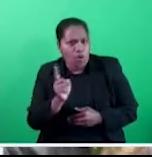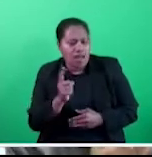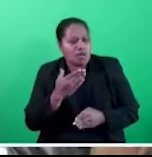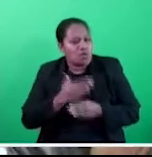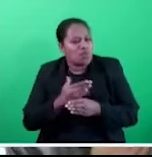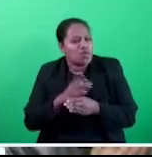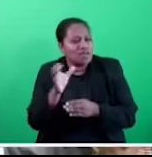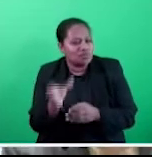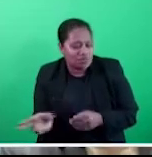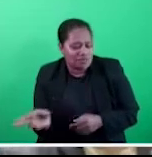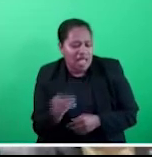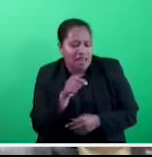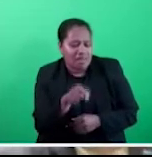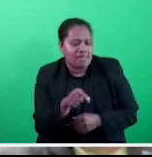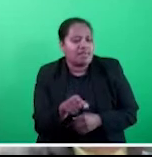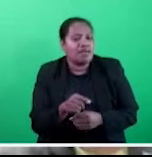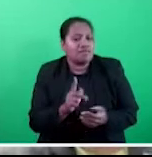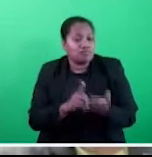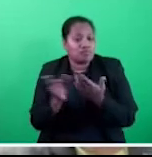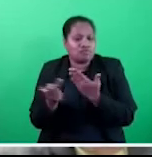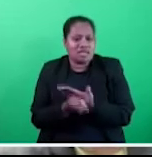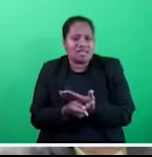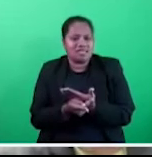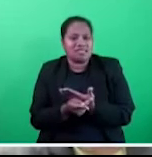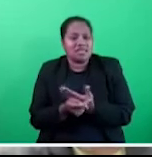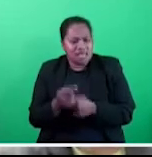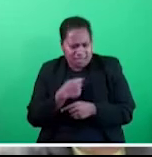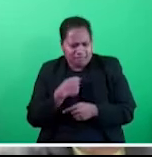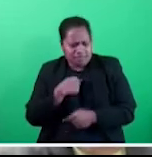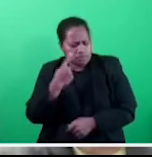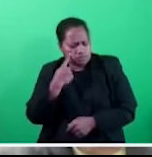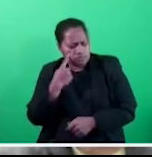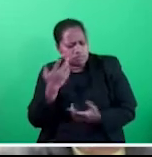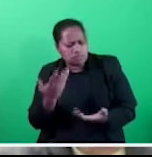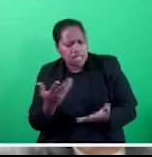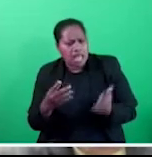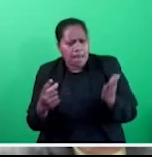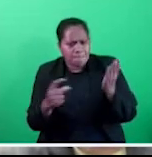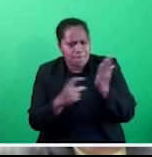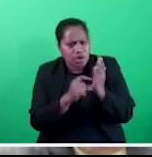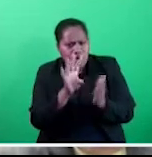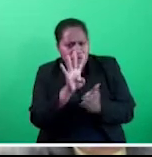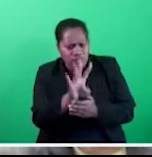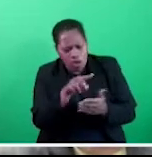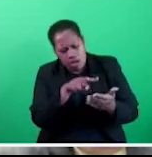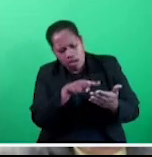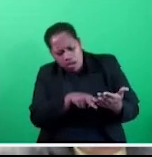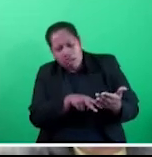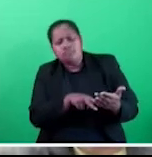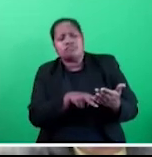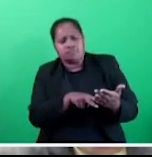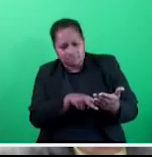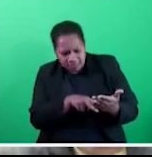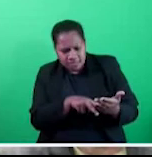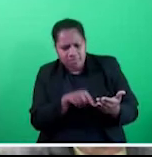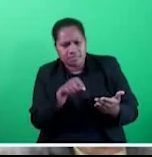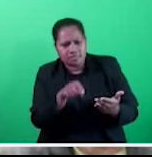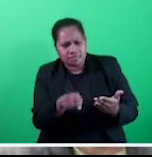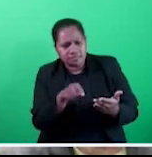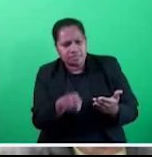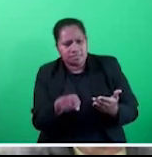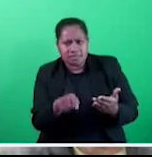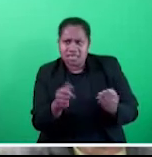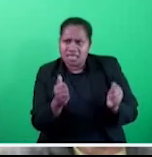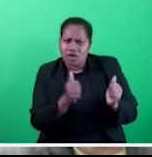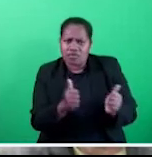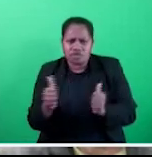Sustainable Energy Financing Project. And I notice also from paragraph 4 that despite the expiry of the arrangement with the World Bank,